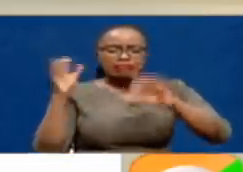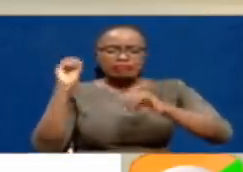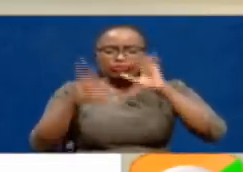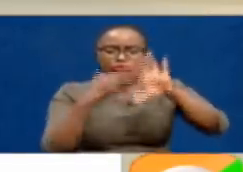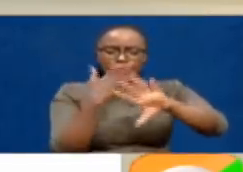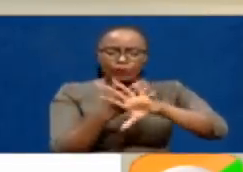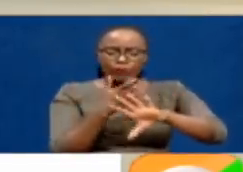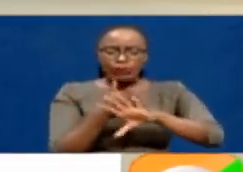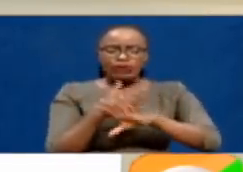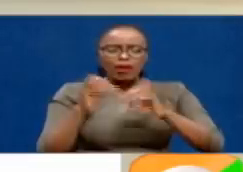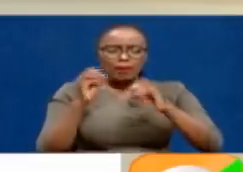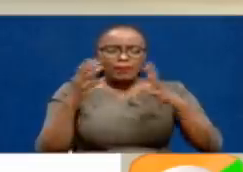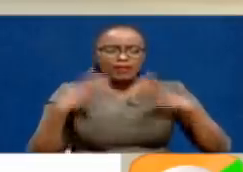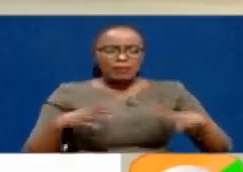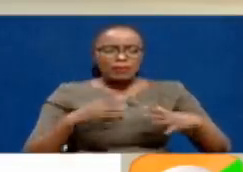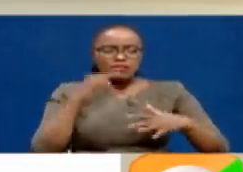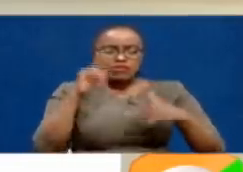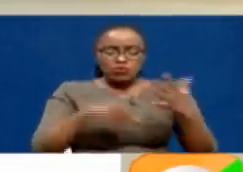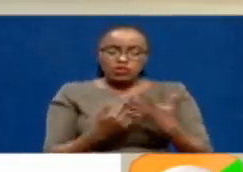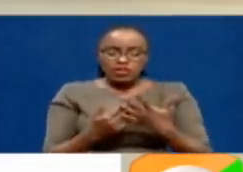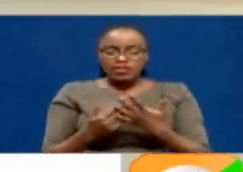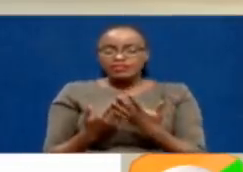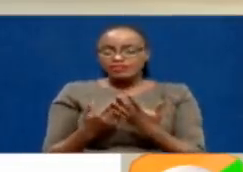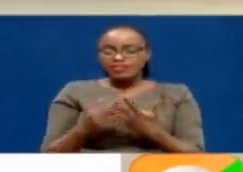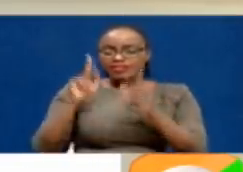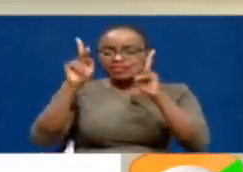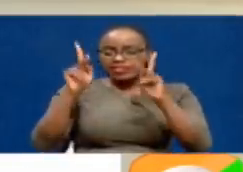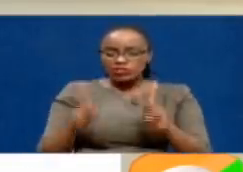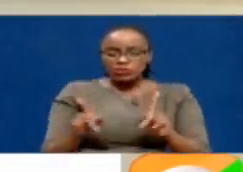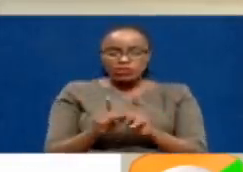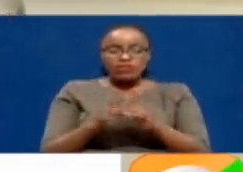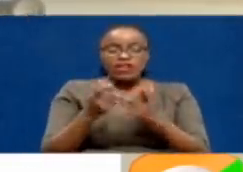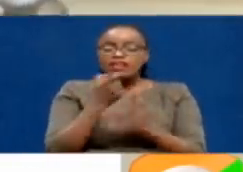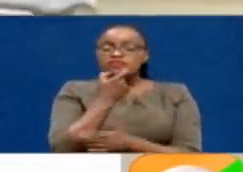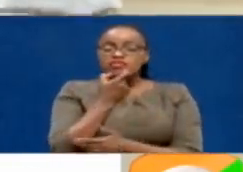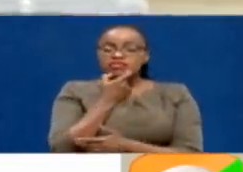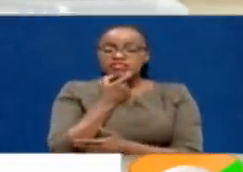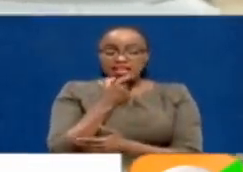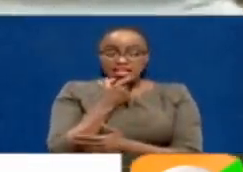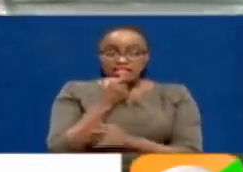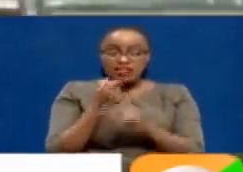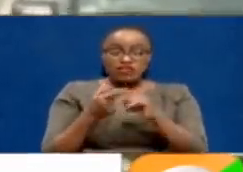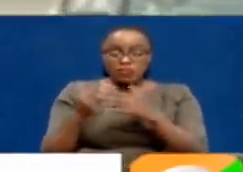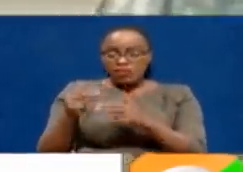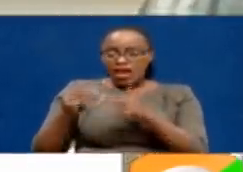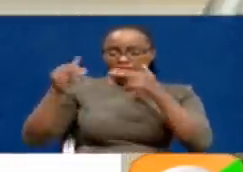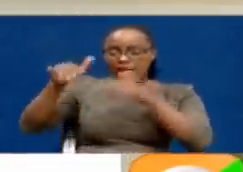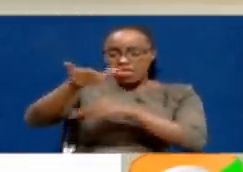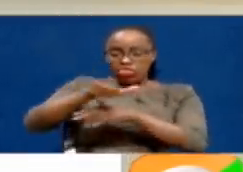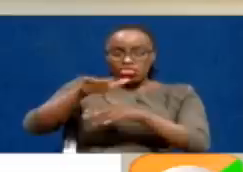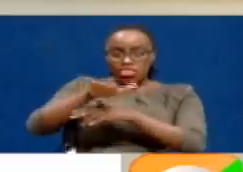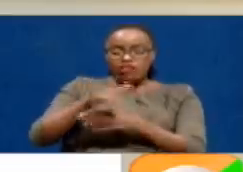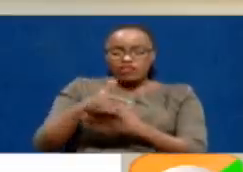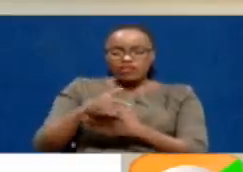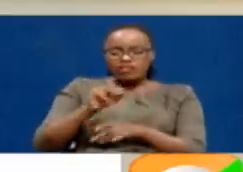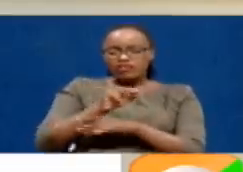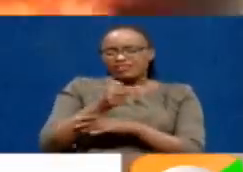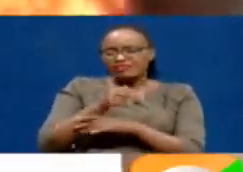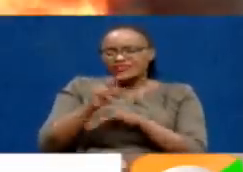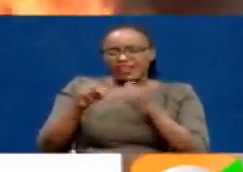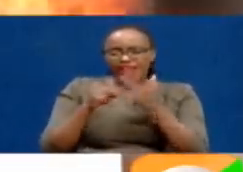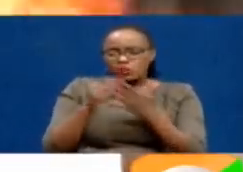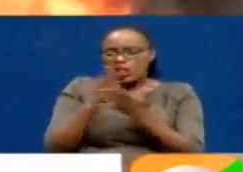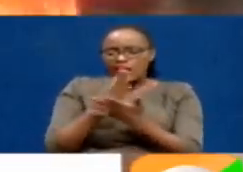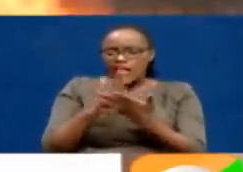a move that many say led to the alienation of Kisumu and the greater Nyanza province from the high table where the national cake was being served.